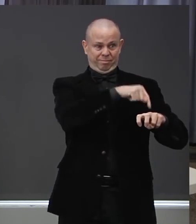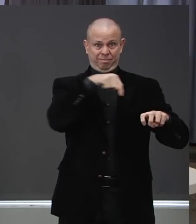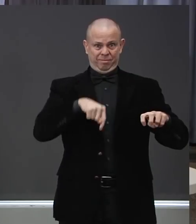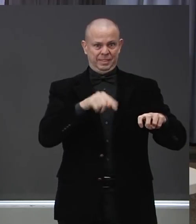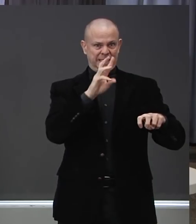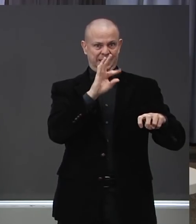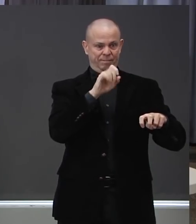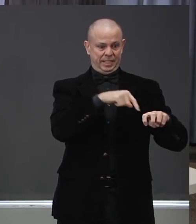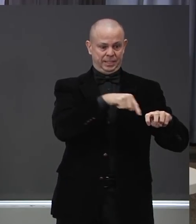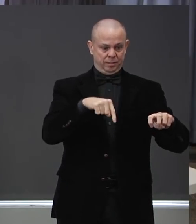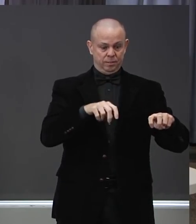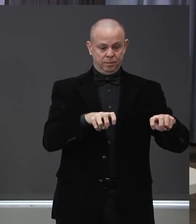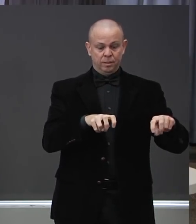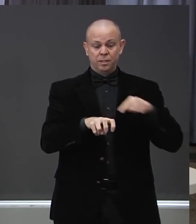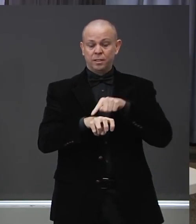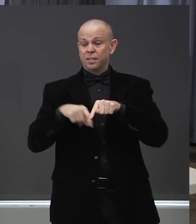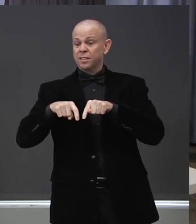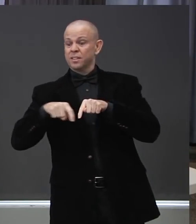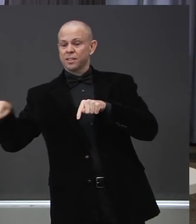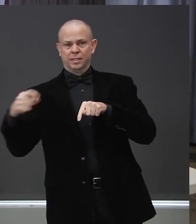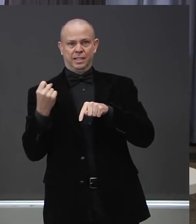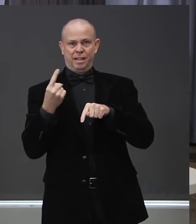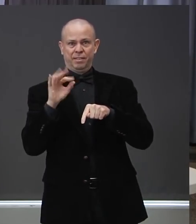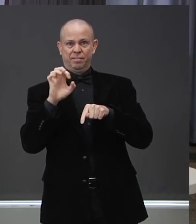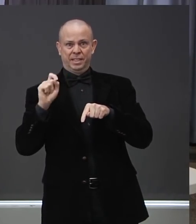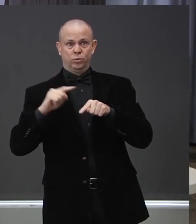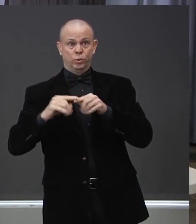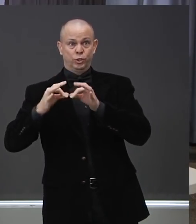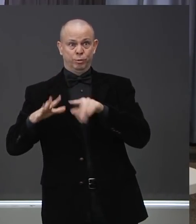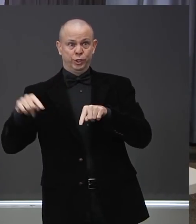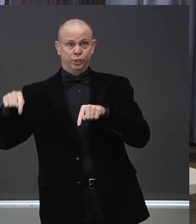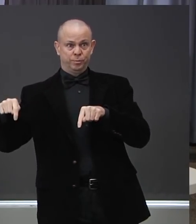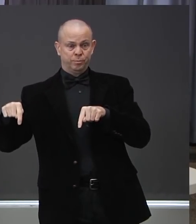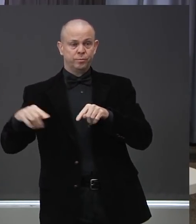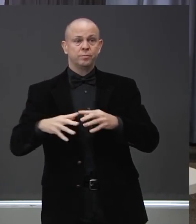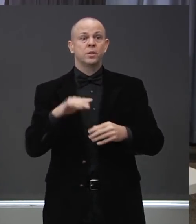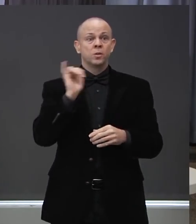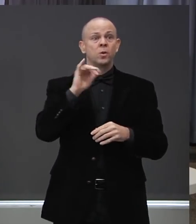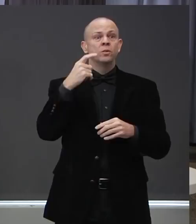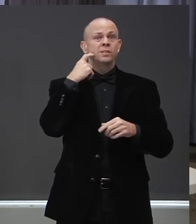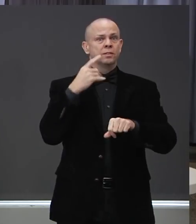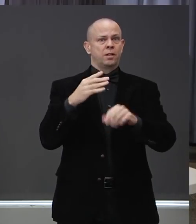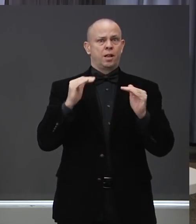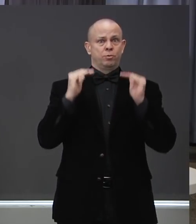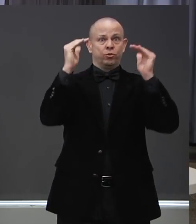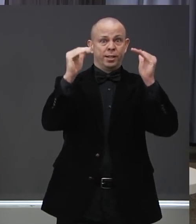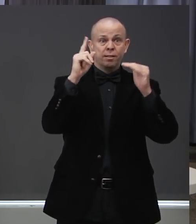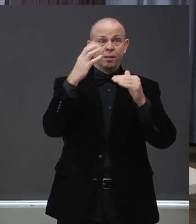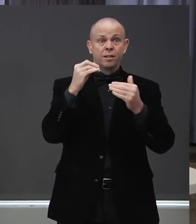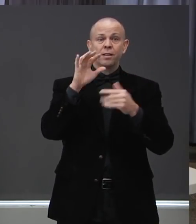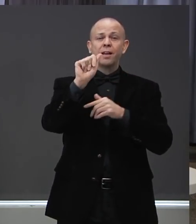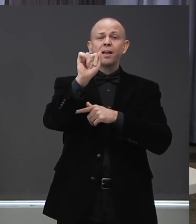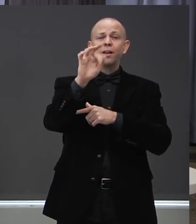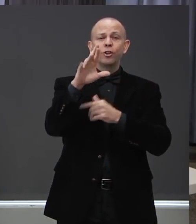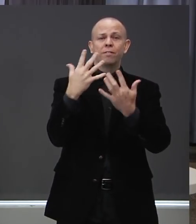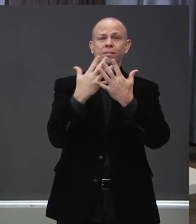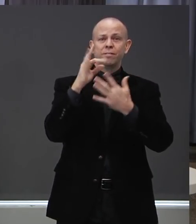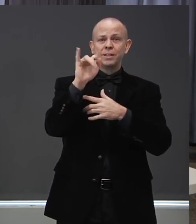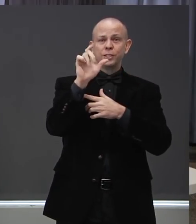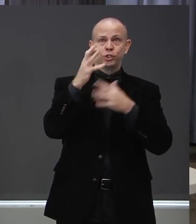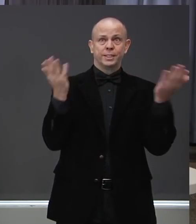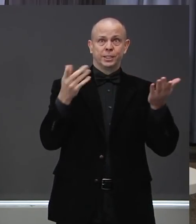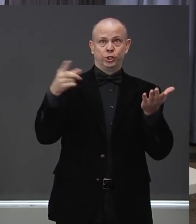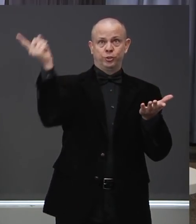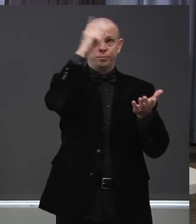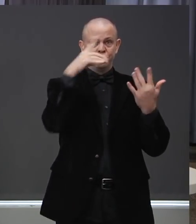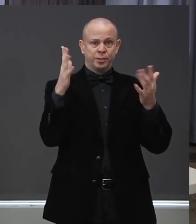interpreter is 11 feet from the speakers, and we have also recently upgraded the air filtration system in the building. My name